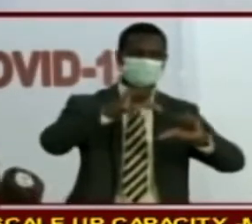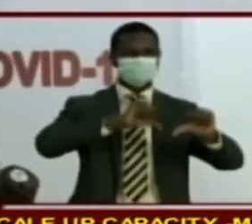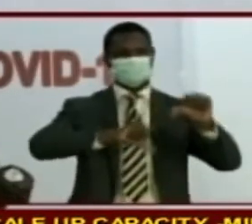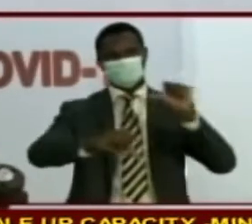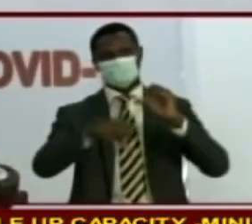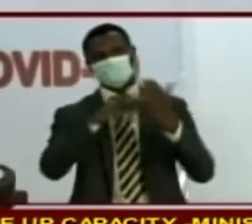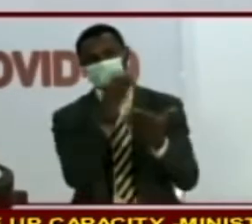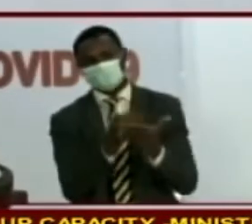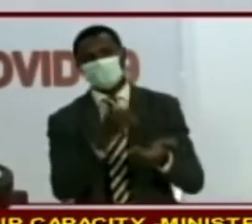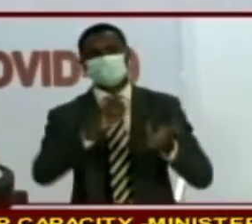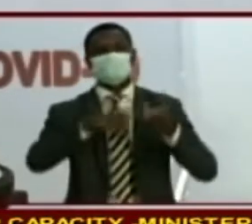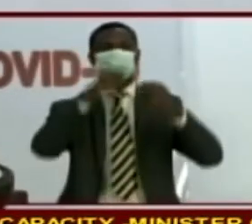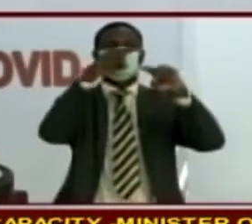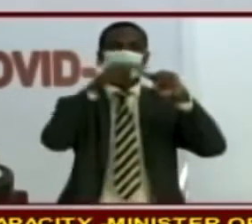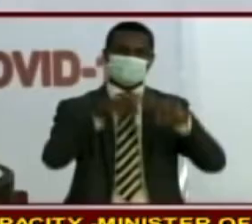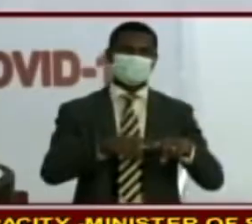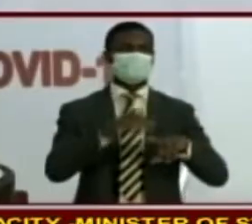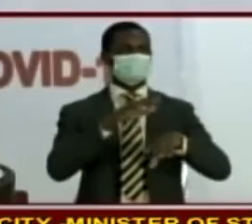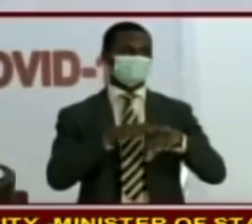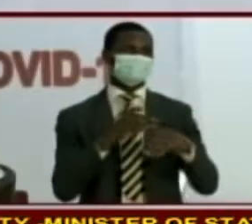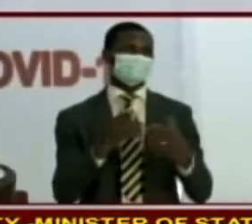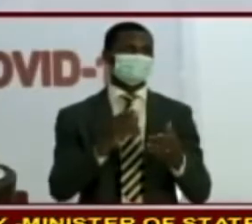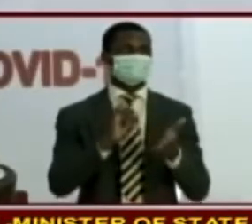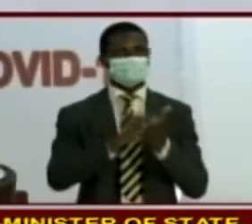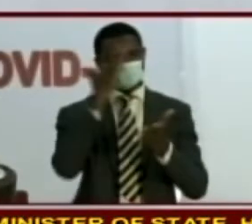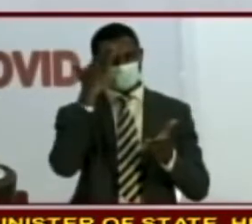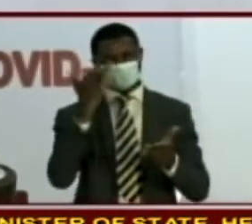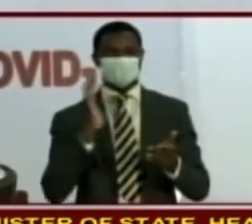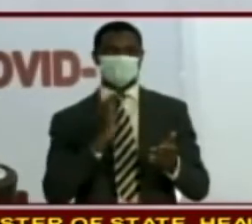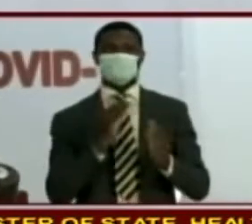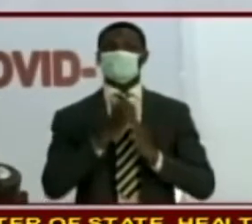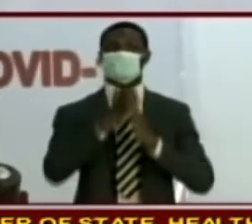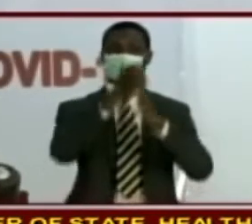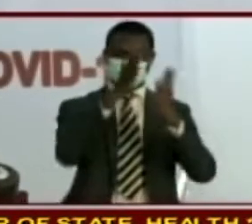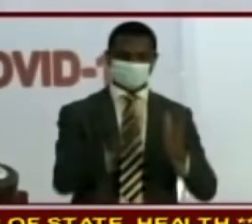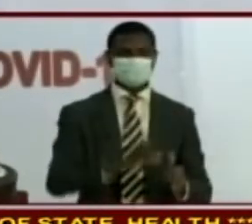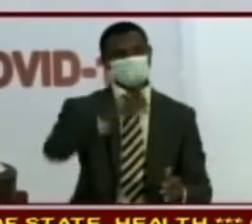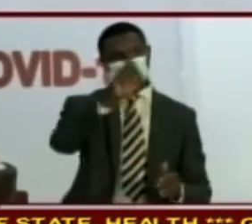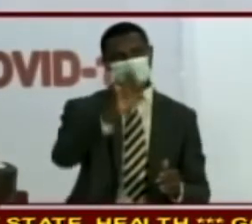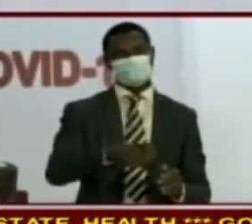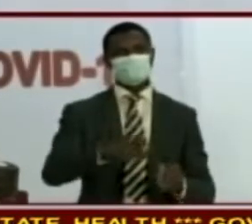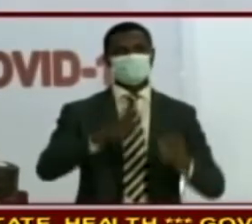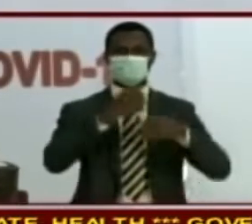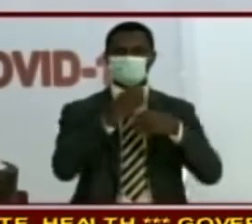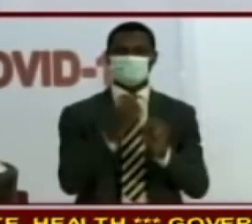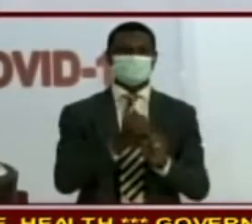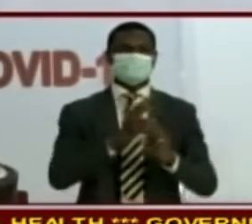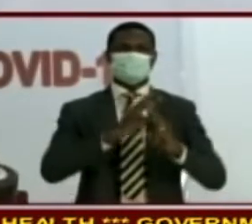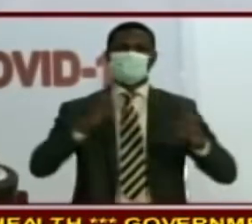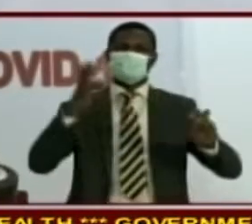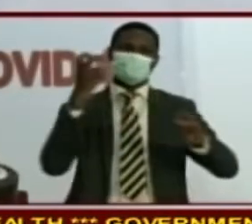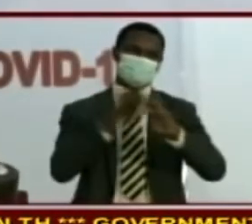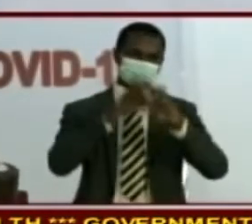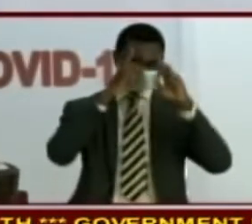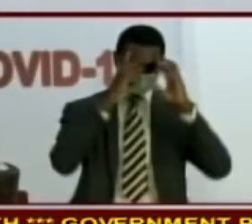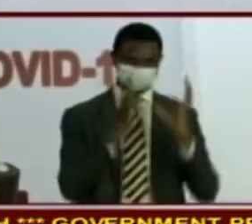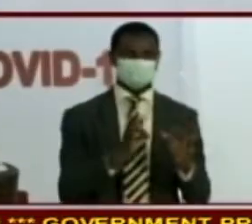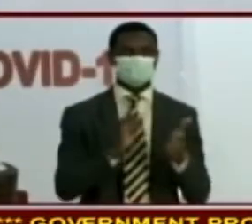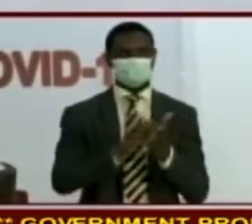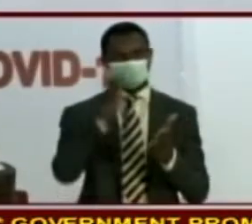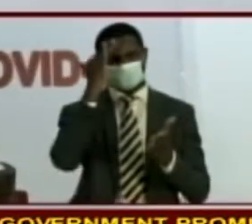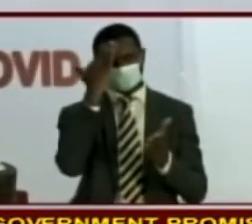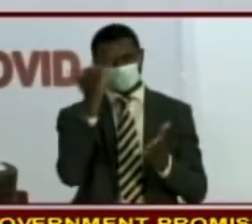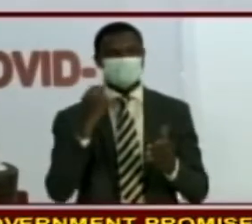at some point, our leaders have to make very tough decisions. But that's why we elect them as leaders, to direct us and to make those hard